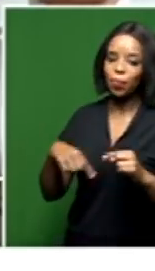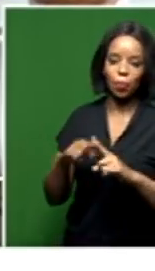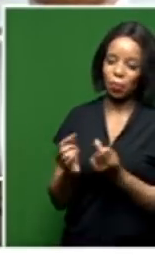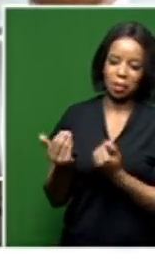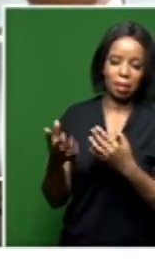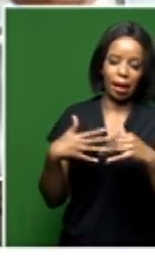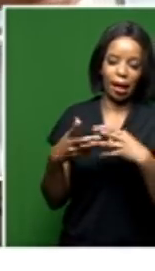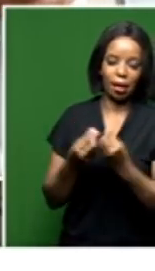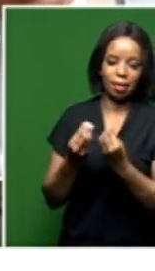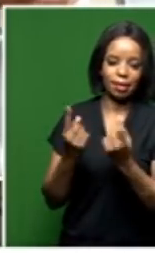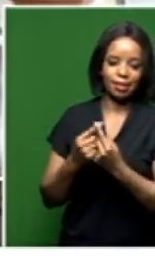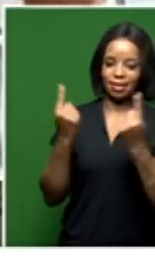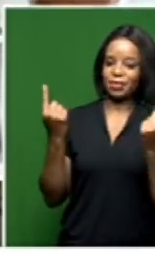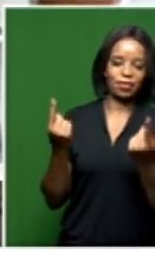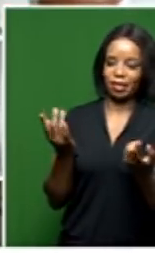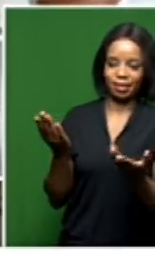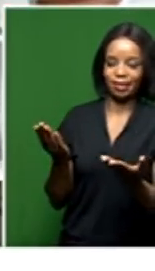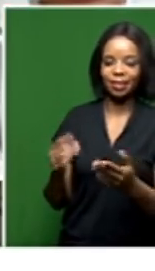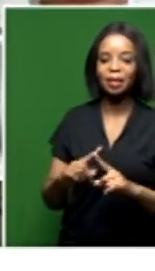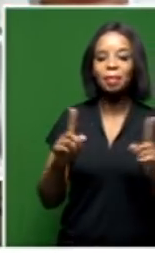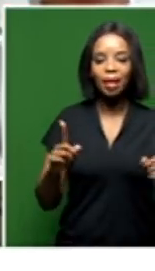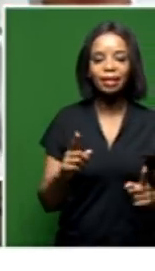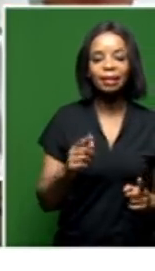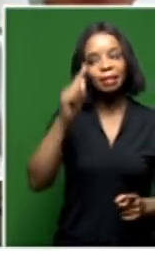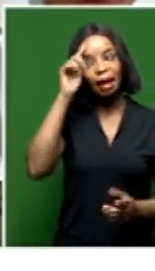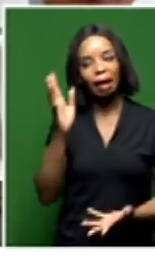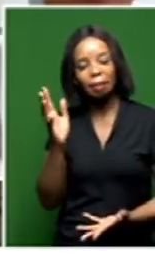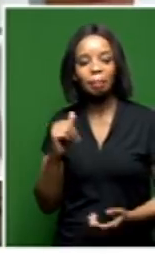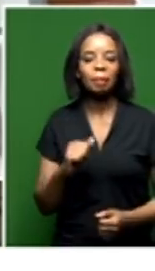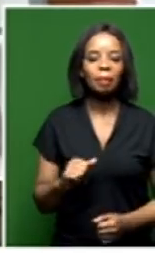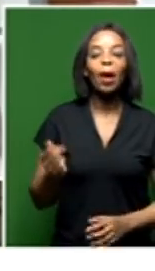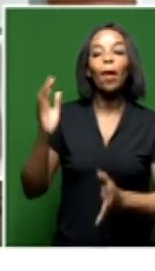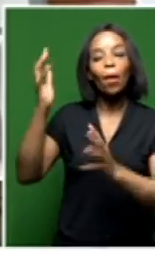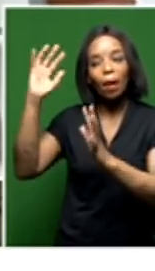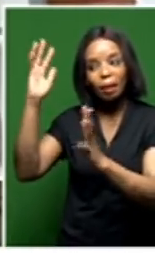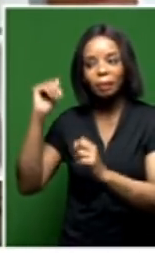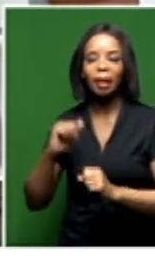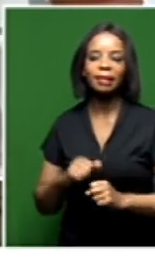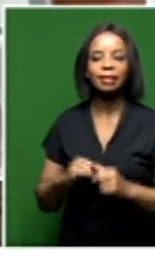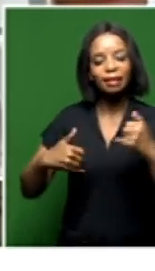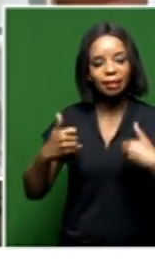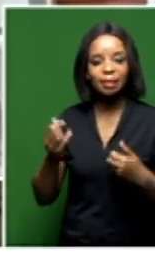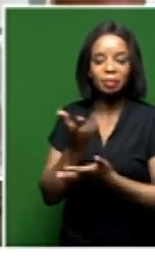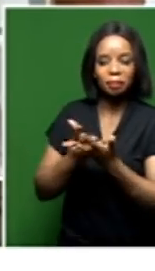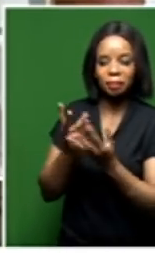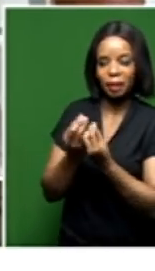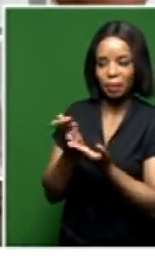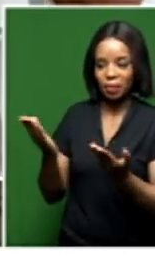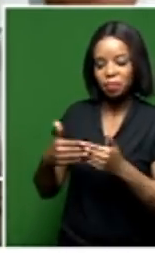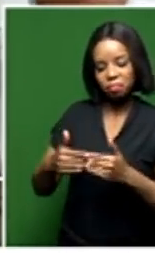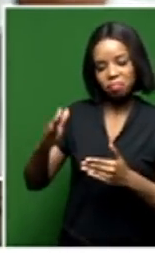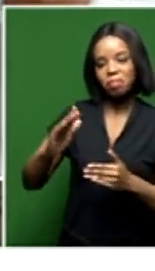But guys, yeah. Absolutely an honor speaking to you. And congratulations once again and wish you well.